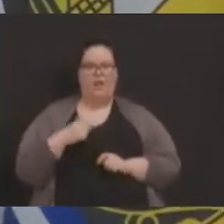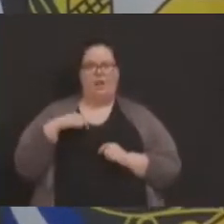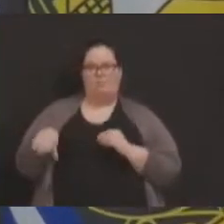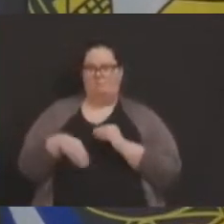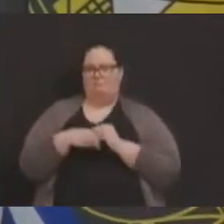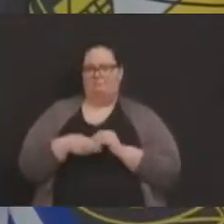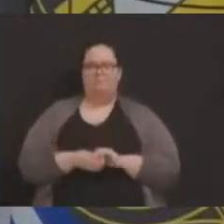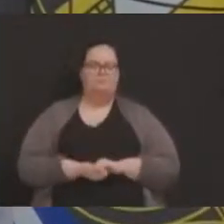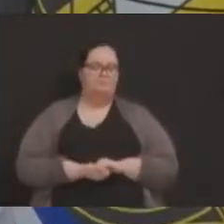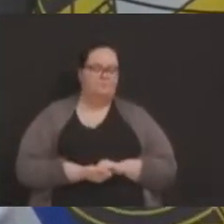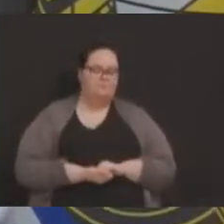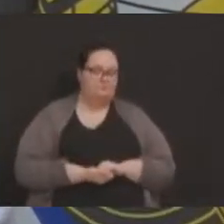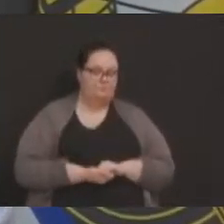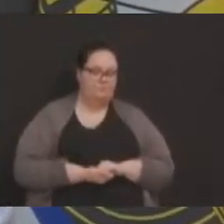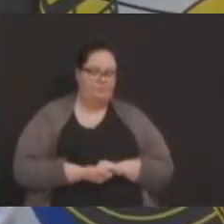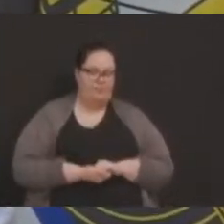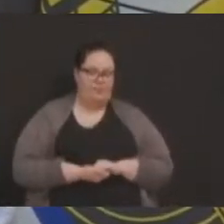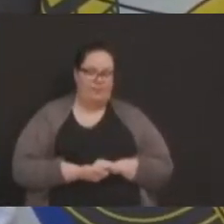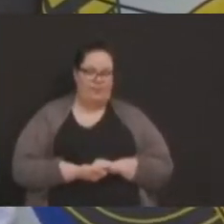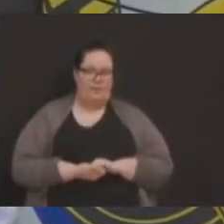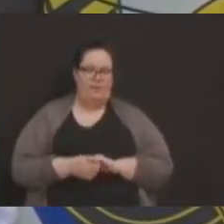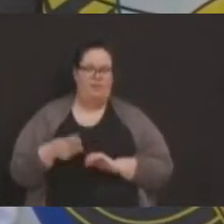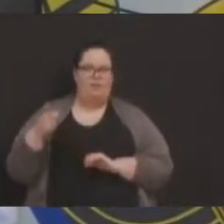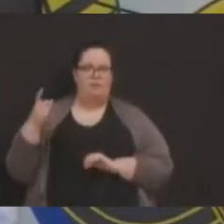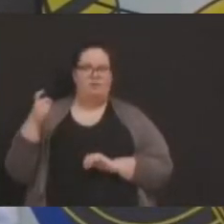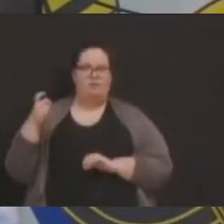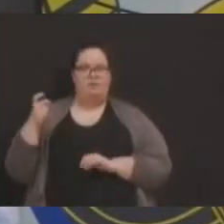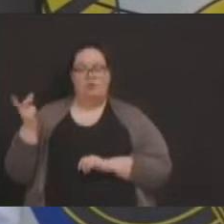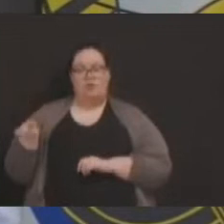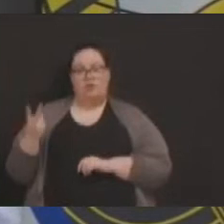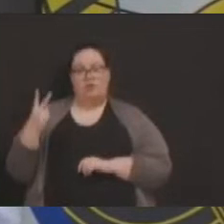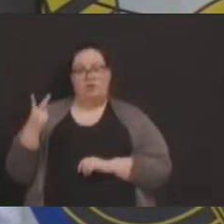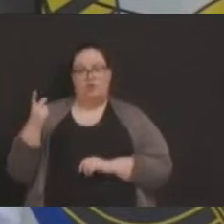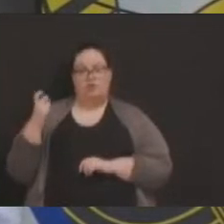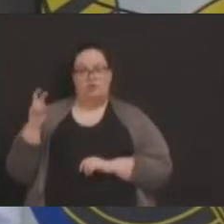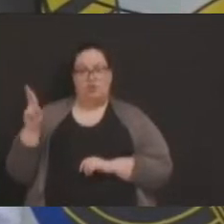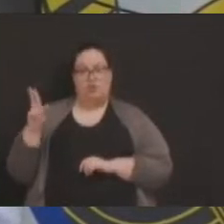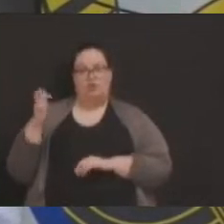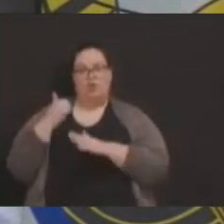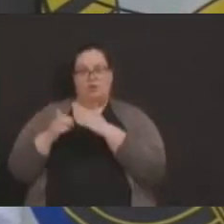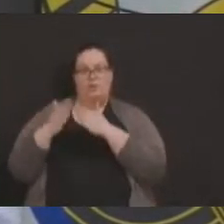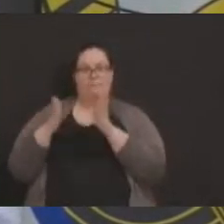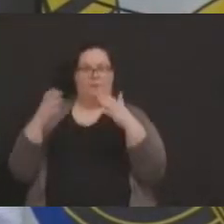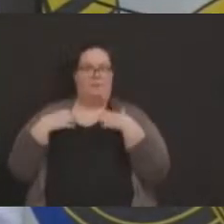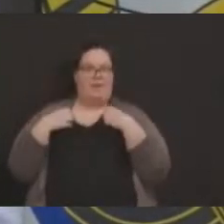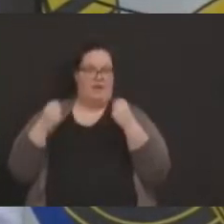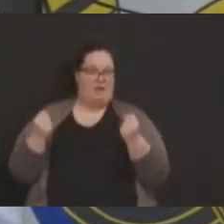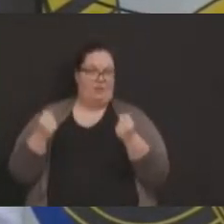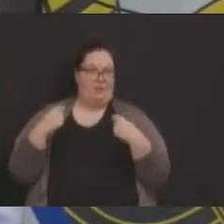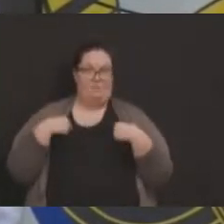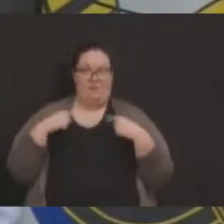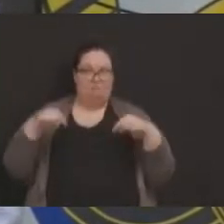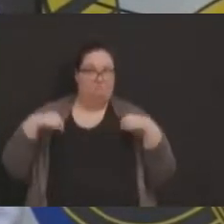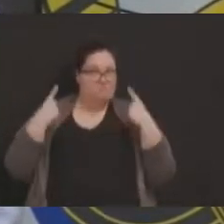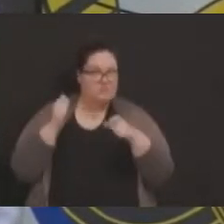health, it is a loss that we will definitely feel. They were excellent medical